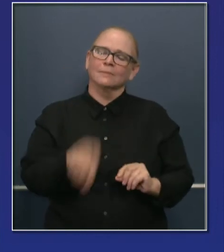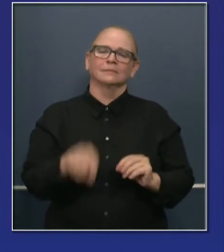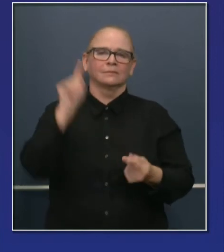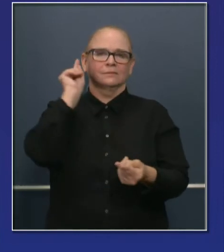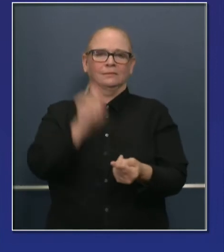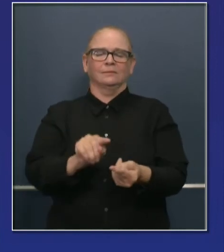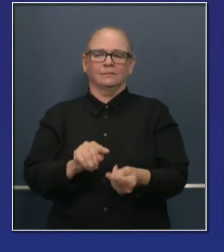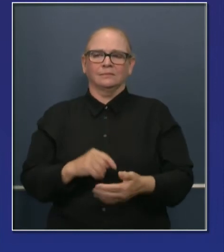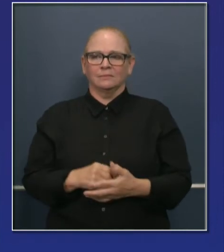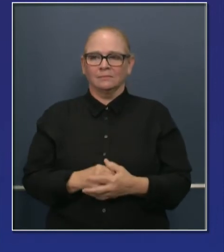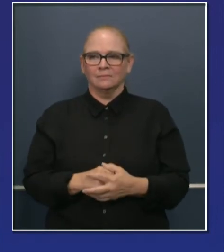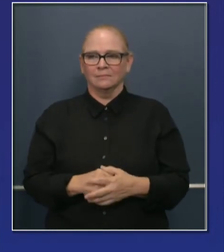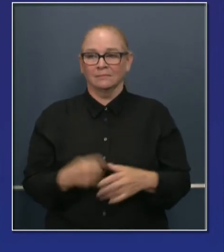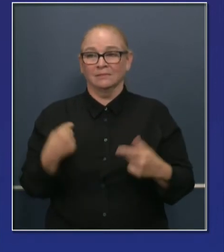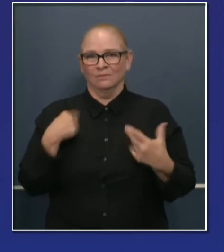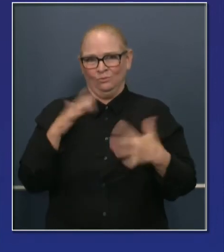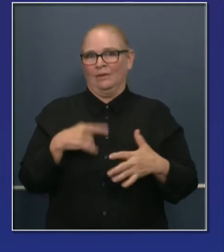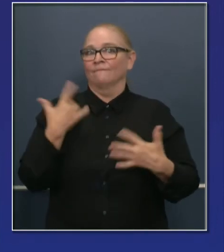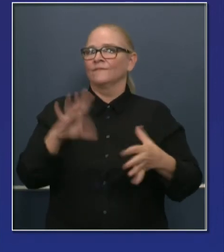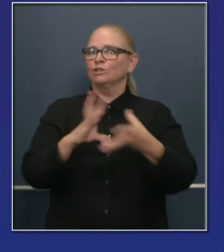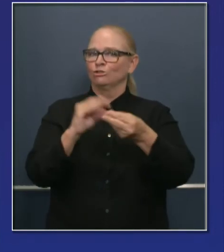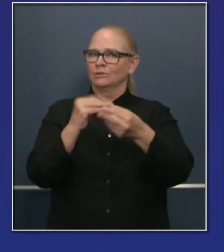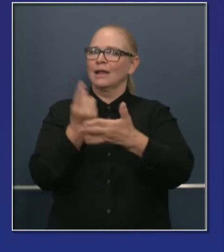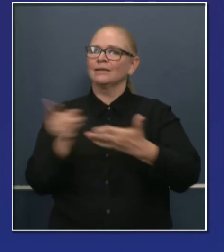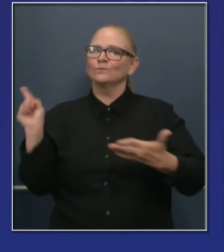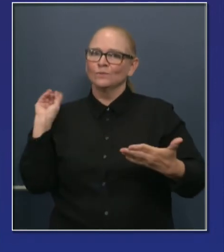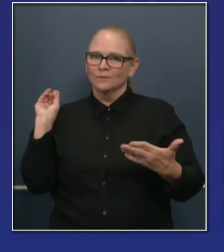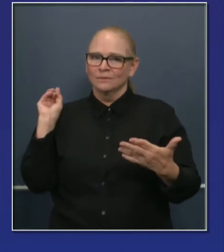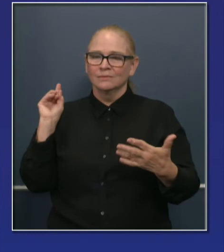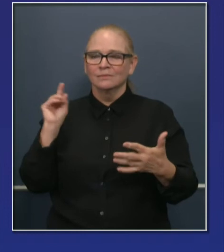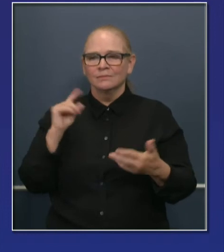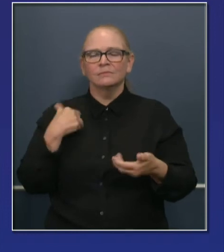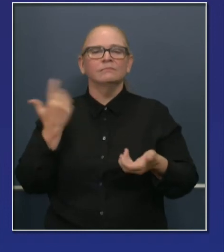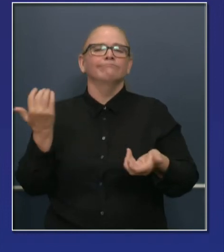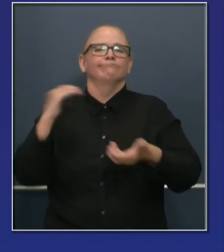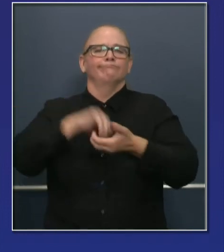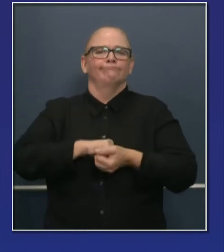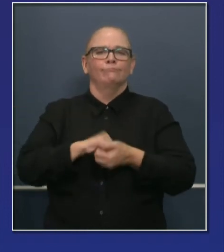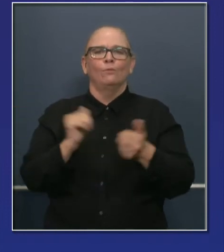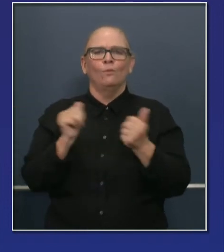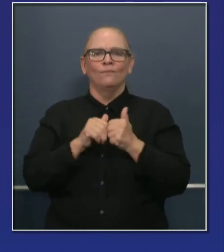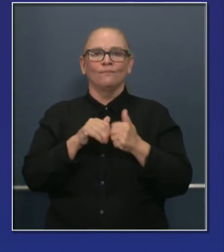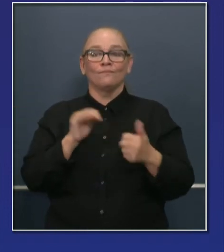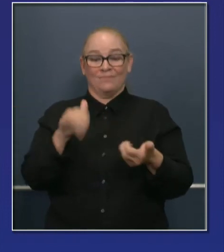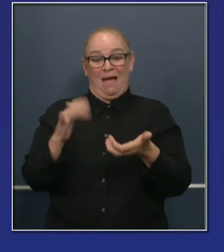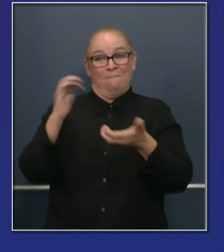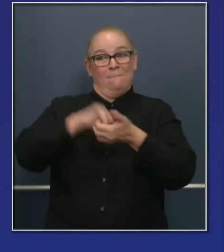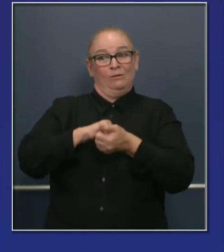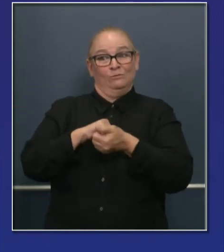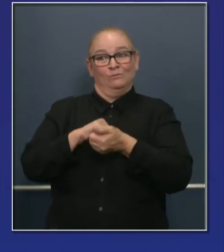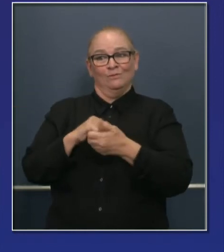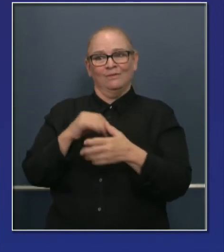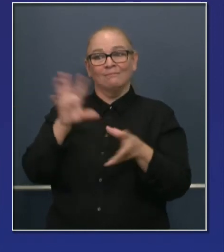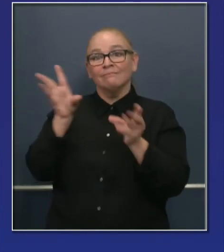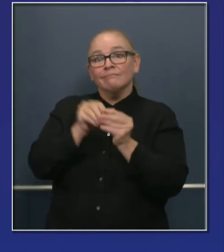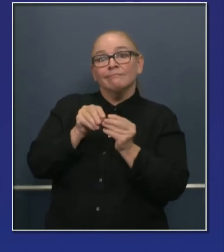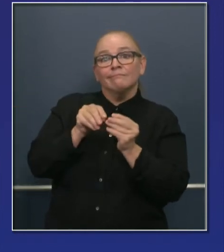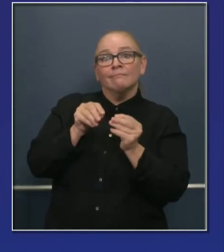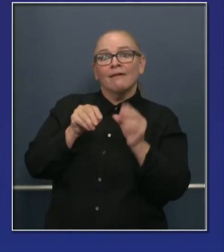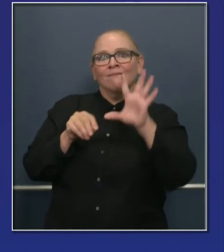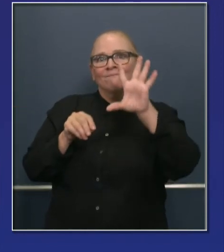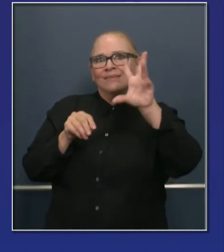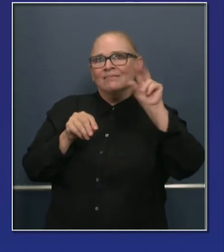we highlighted last week. We built that partnership to include $52 million of new resources